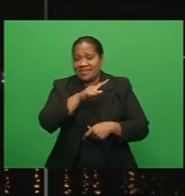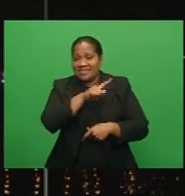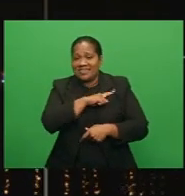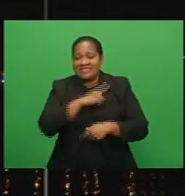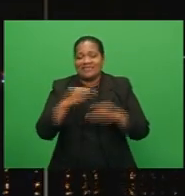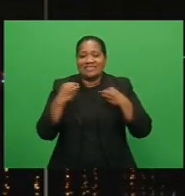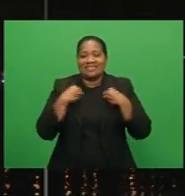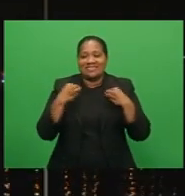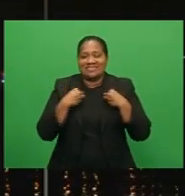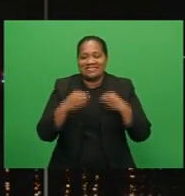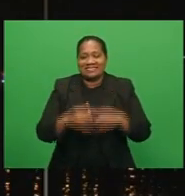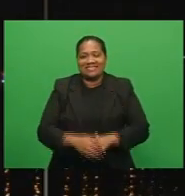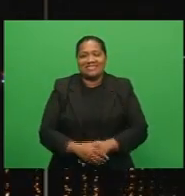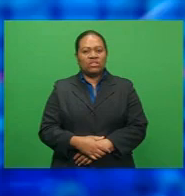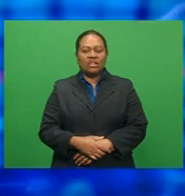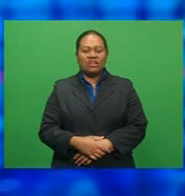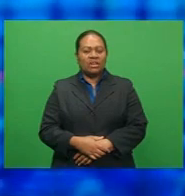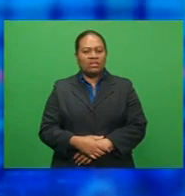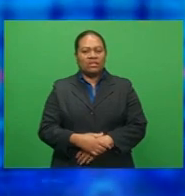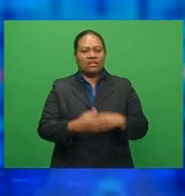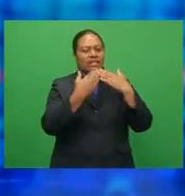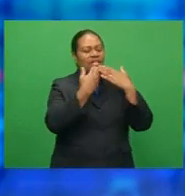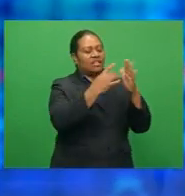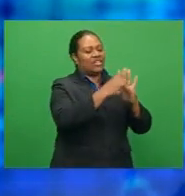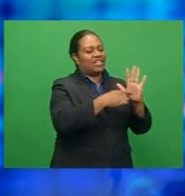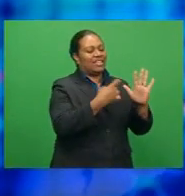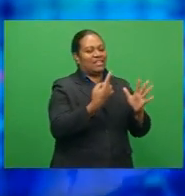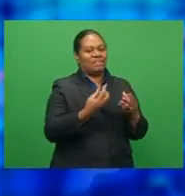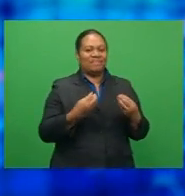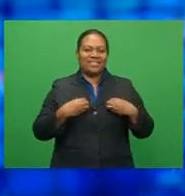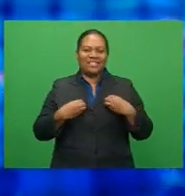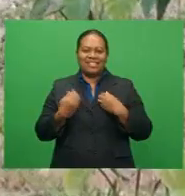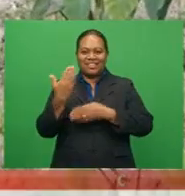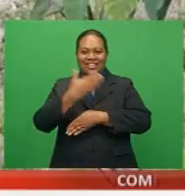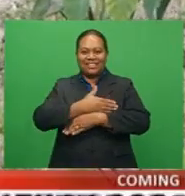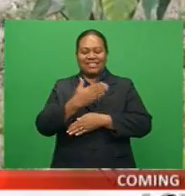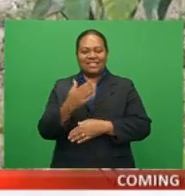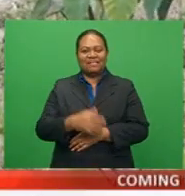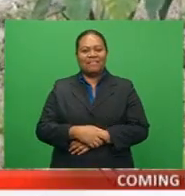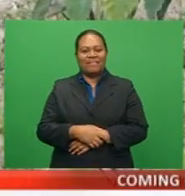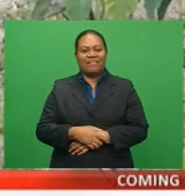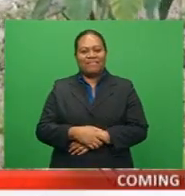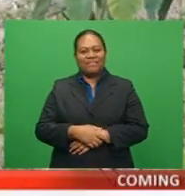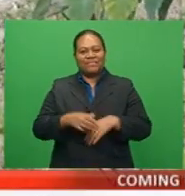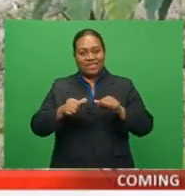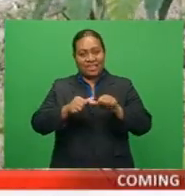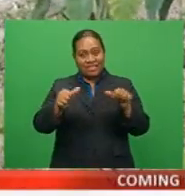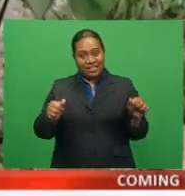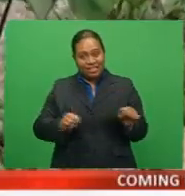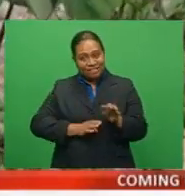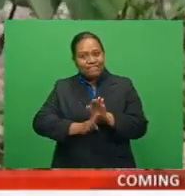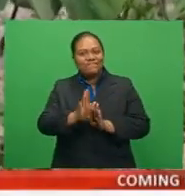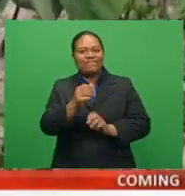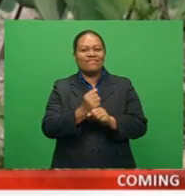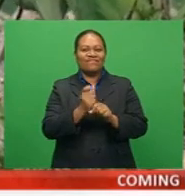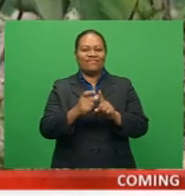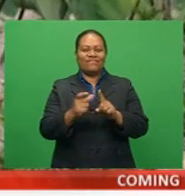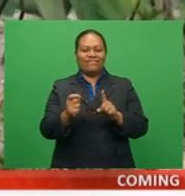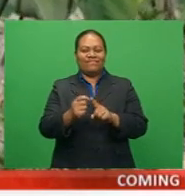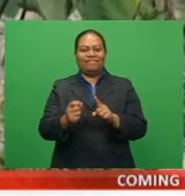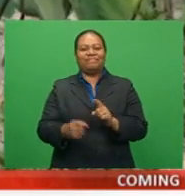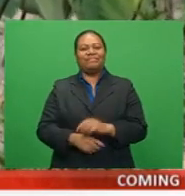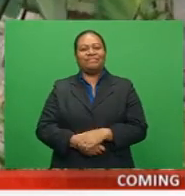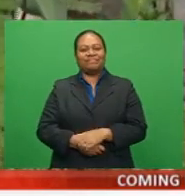in business. Thanks, Jackie. Coming up in business tonight, agriculture boosts GDP.